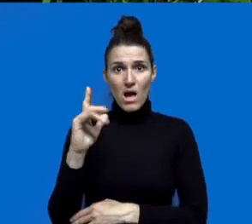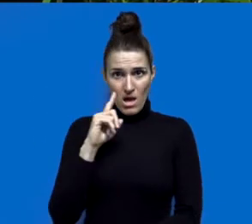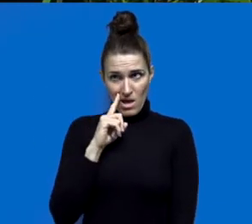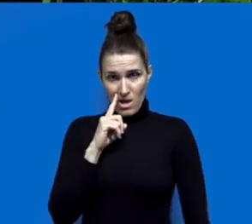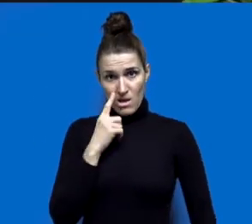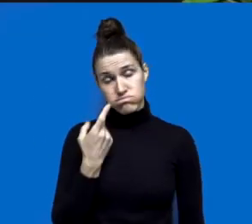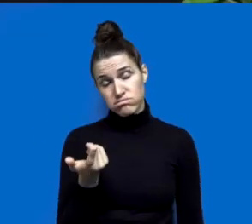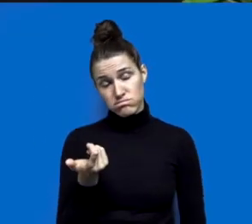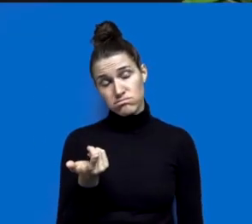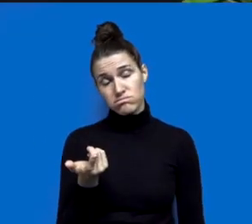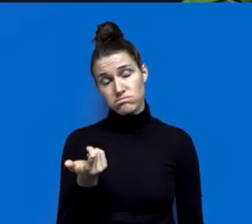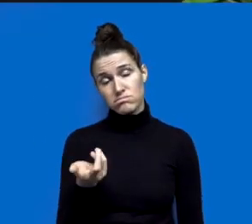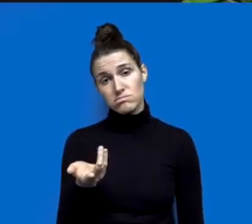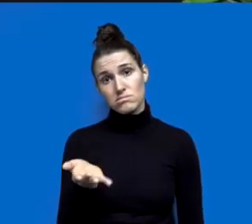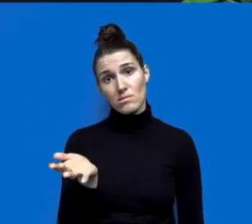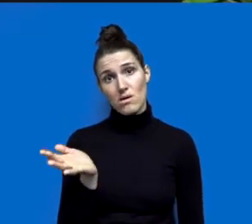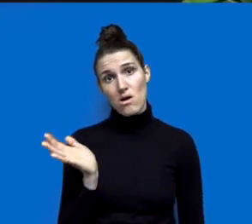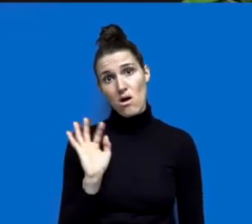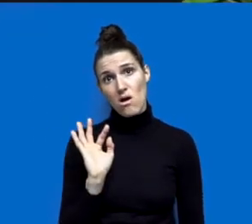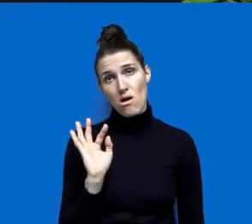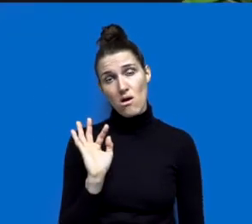we can.